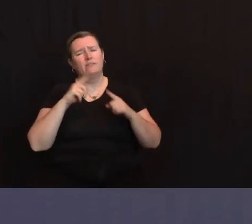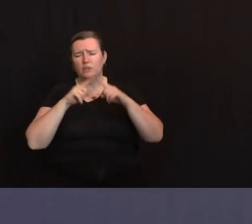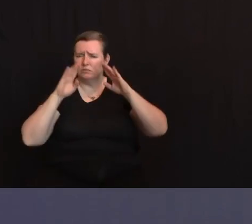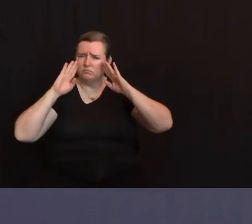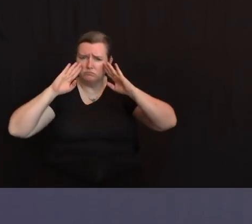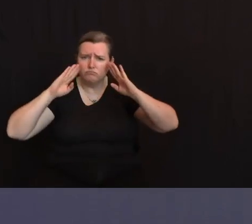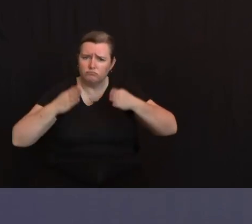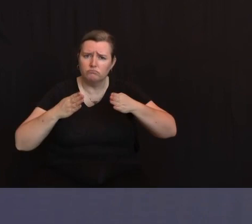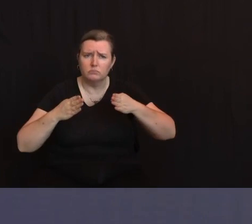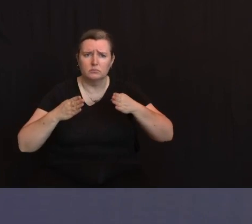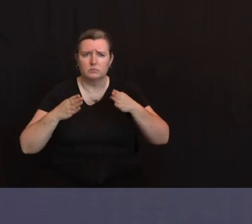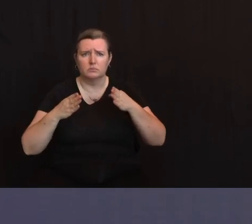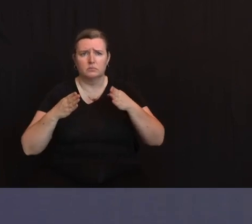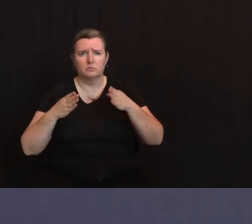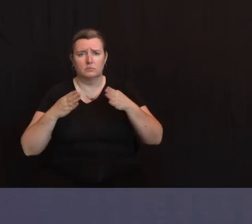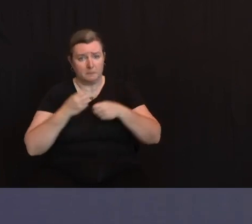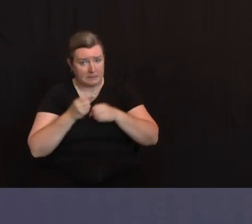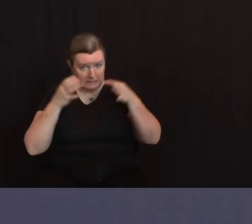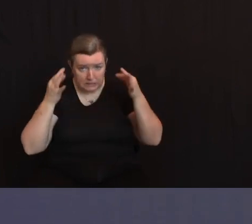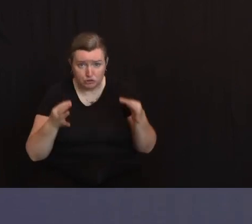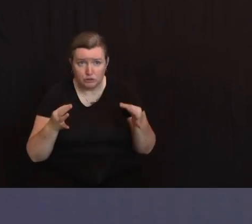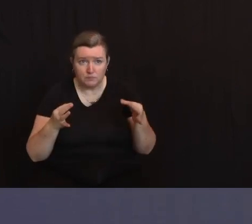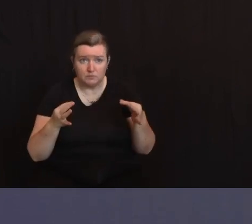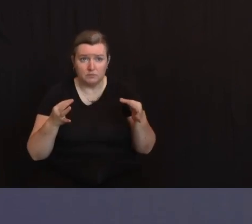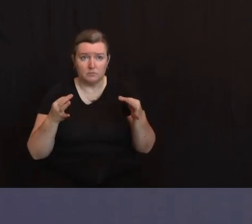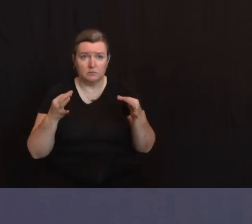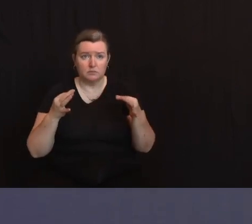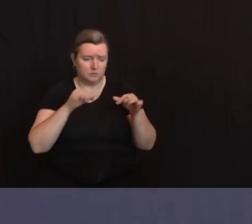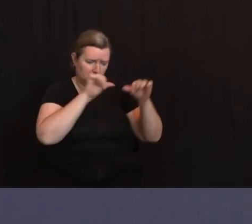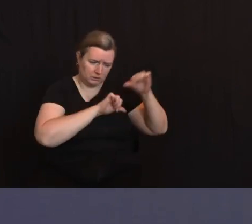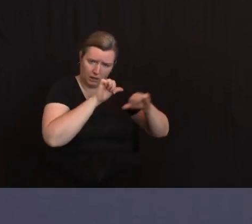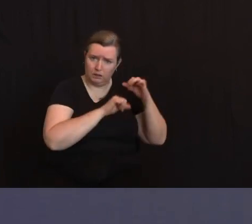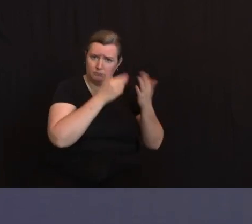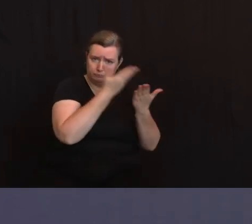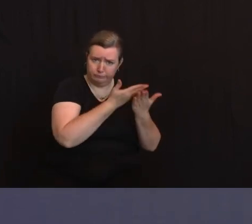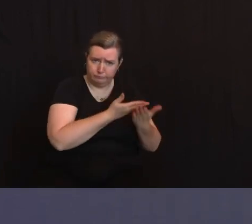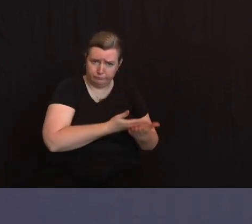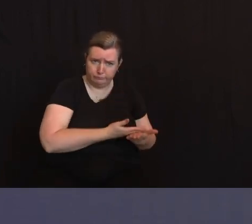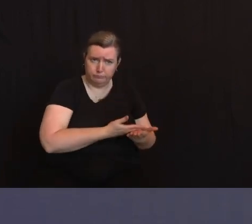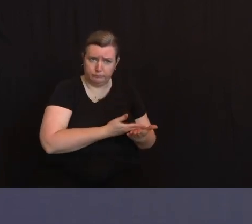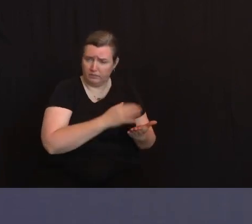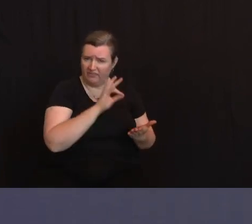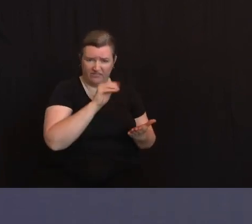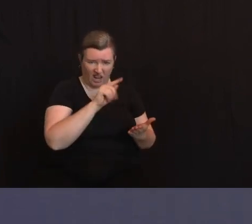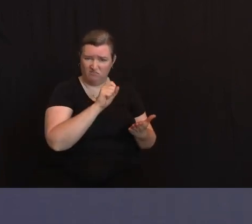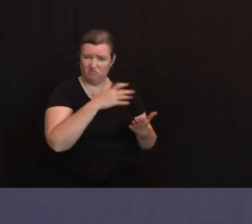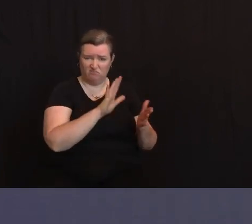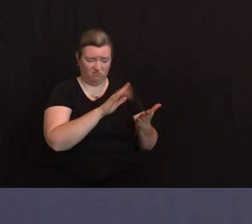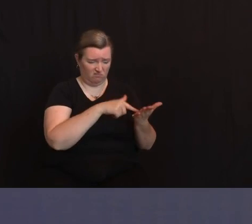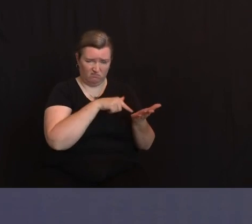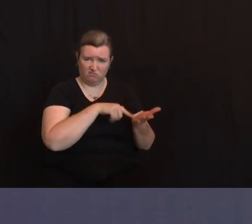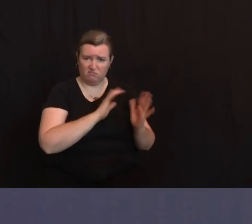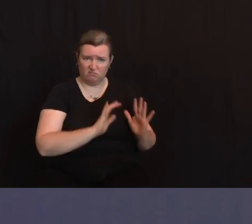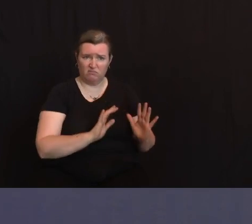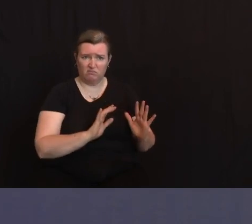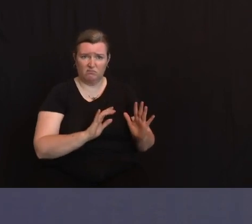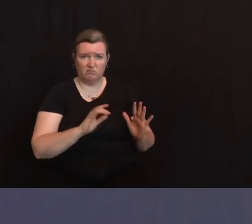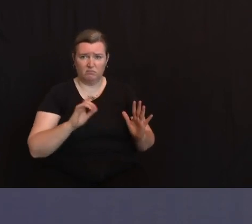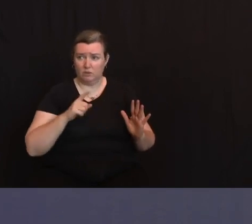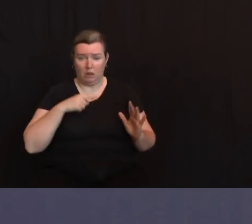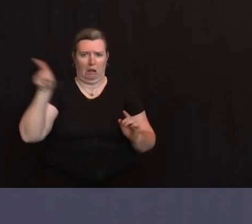on the science, on the data, on the facts. Let's just keep it at that. And frankly, it's